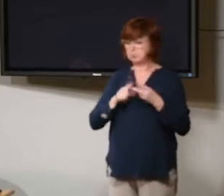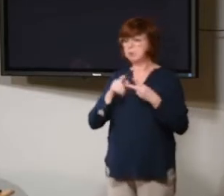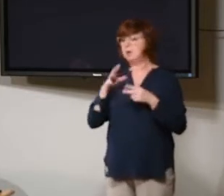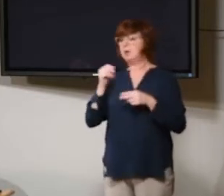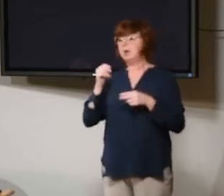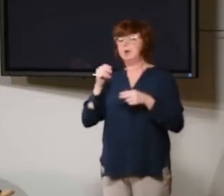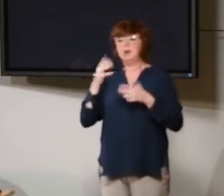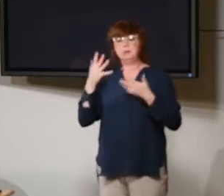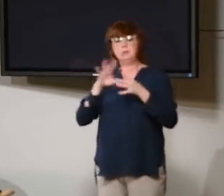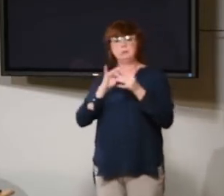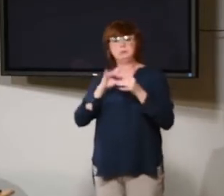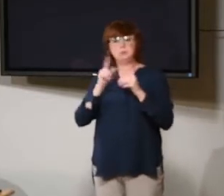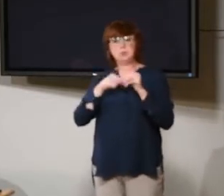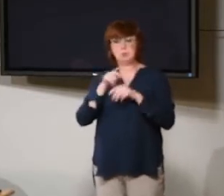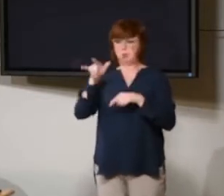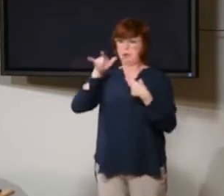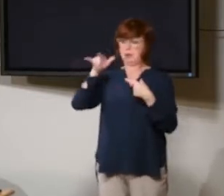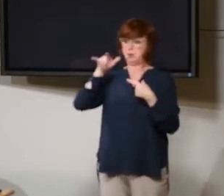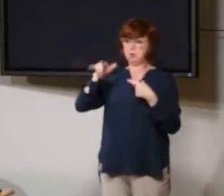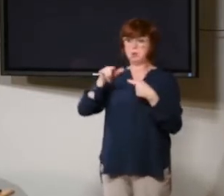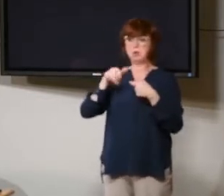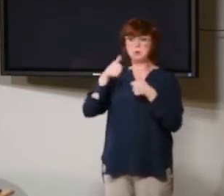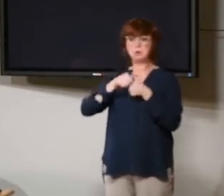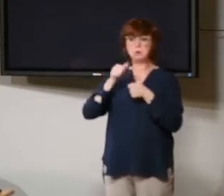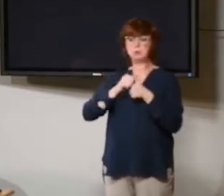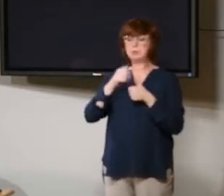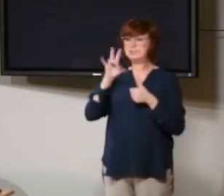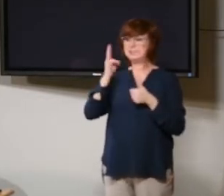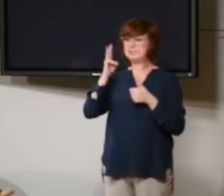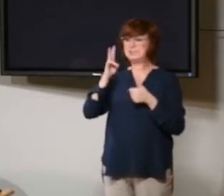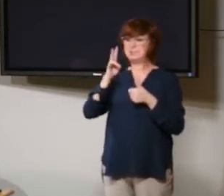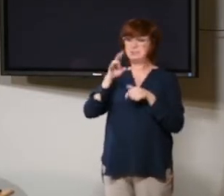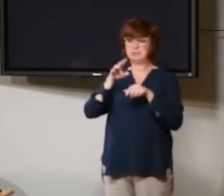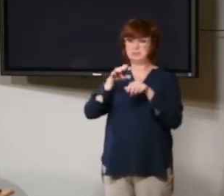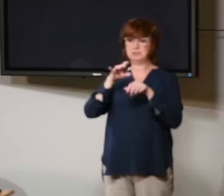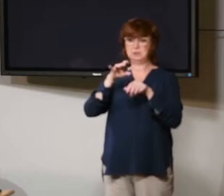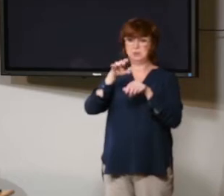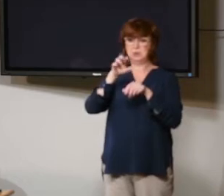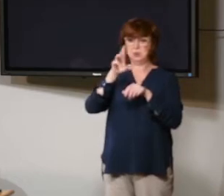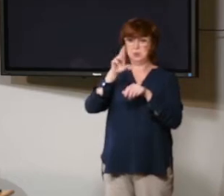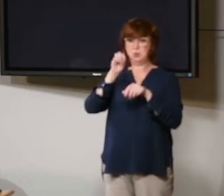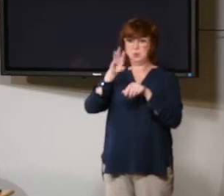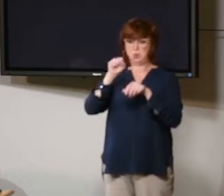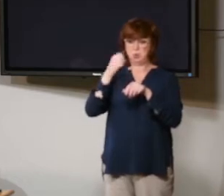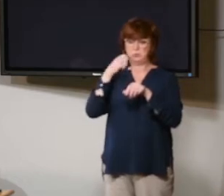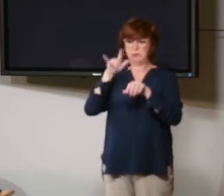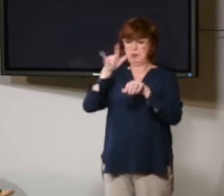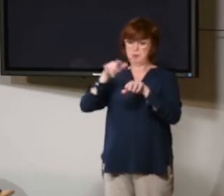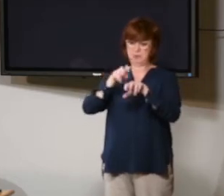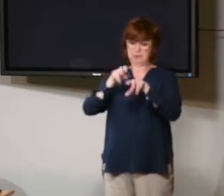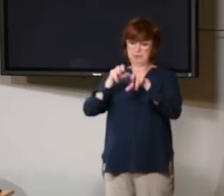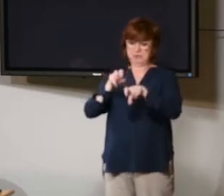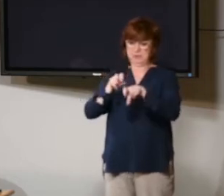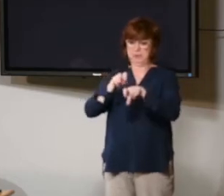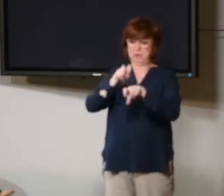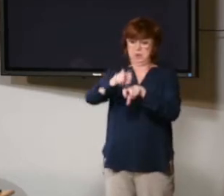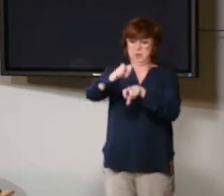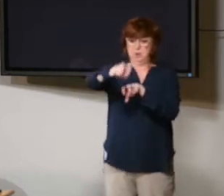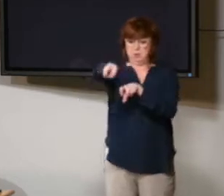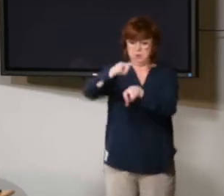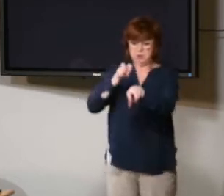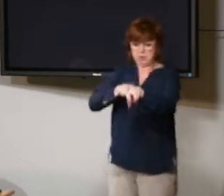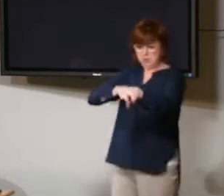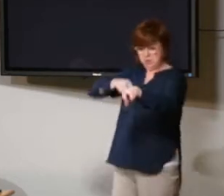in the 7 rows where they could be at higher risk. Now, of course, it doesn't matter if you are traveling internationally, if there